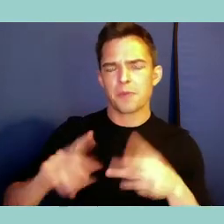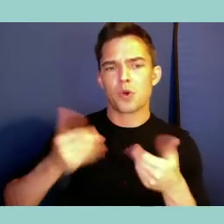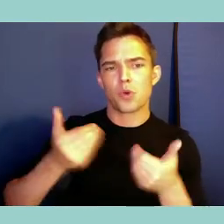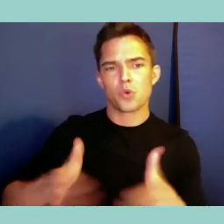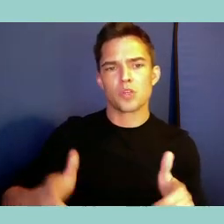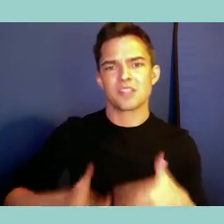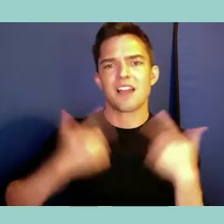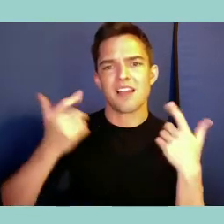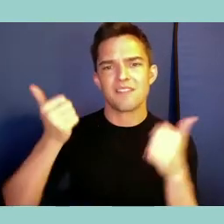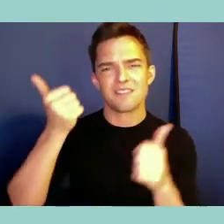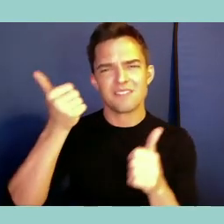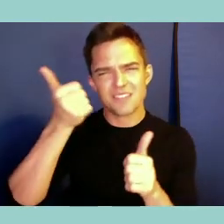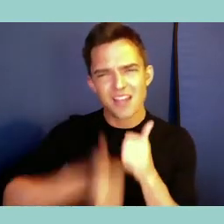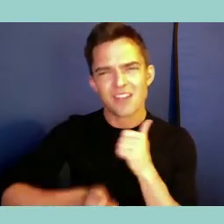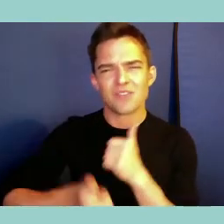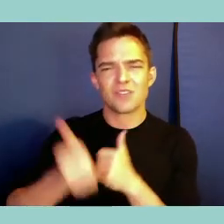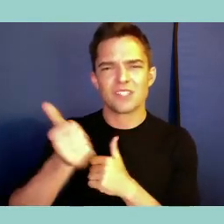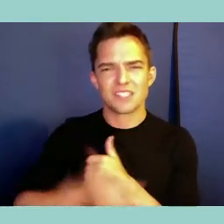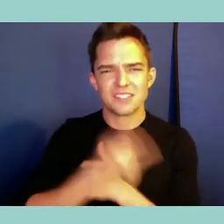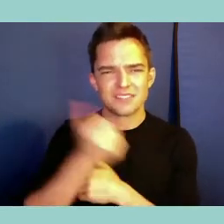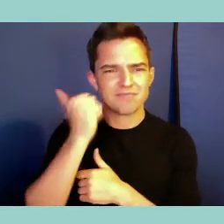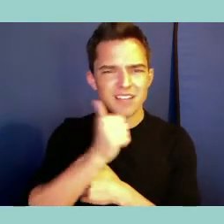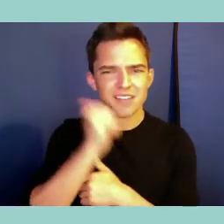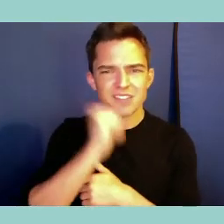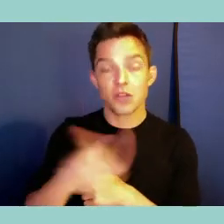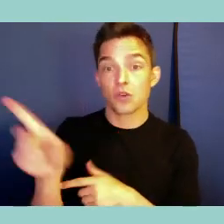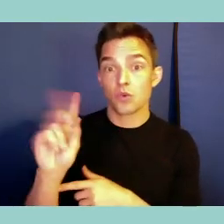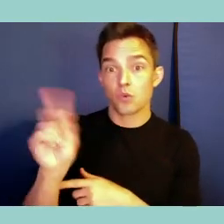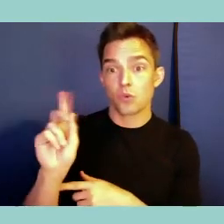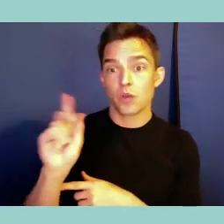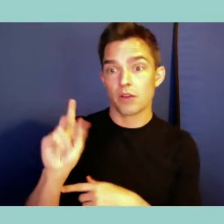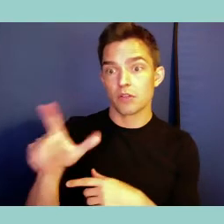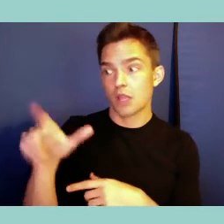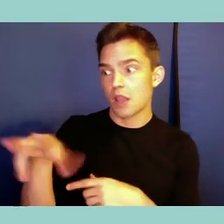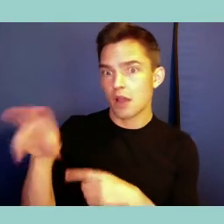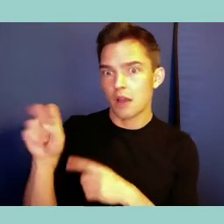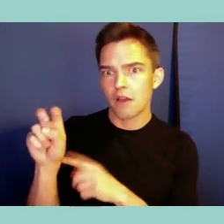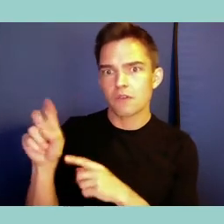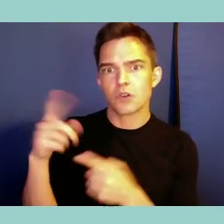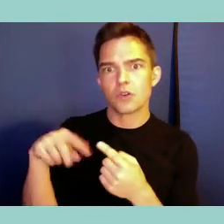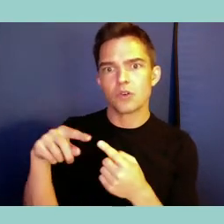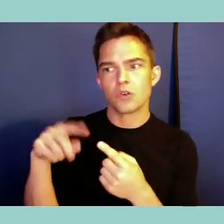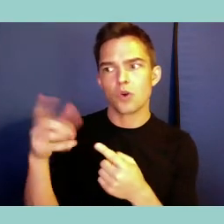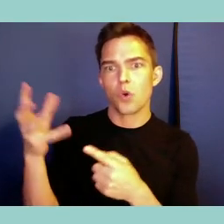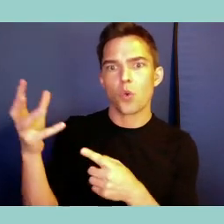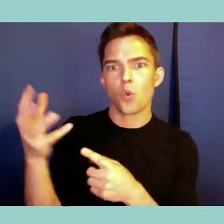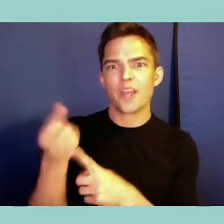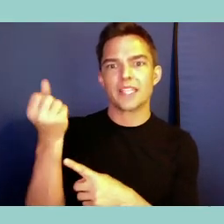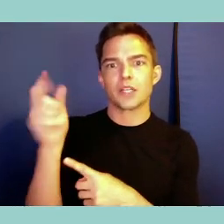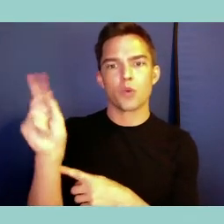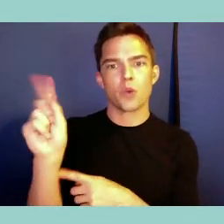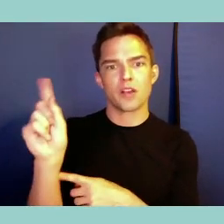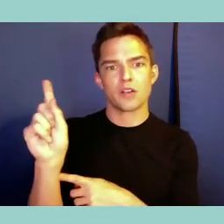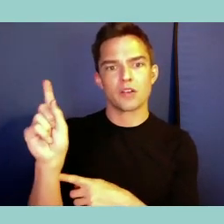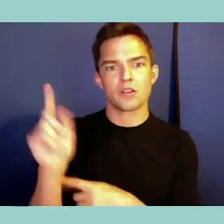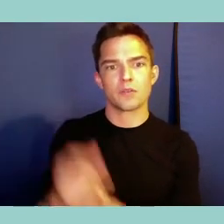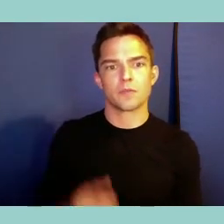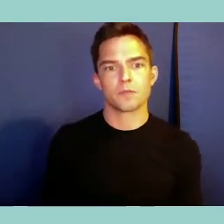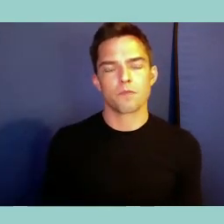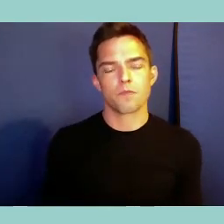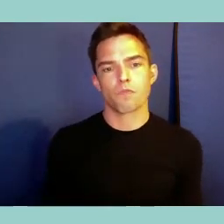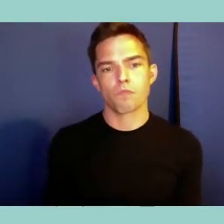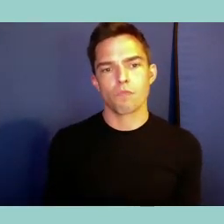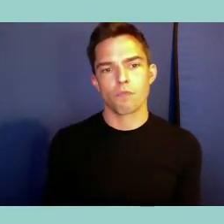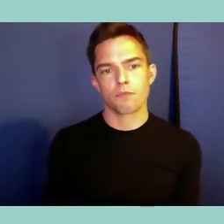life every single day. Where is love winning? No te